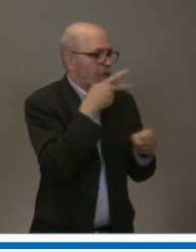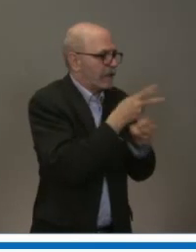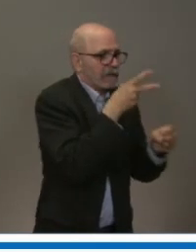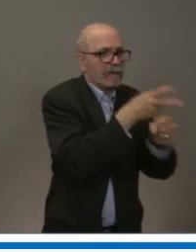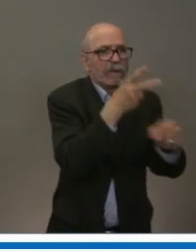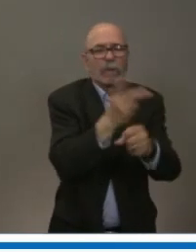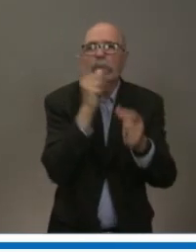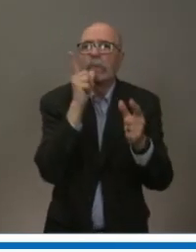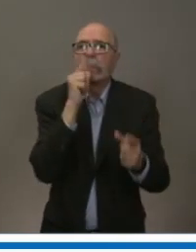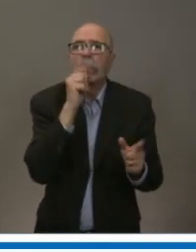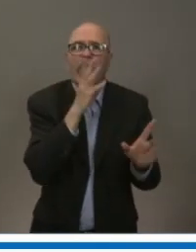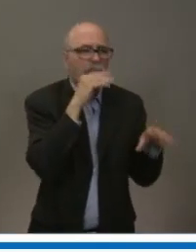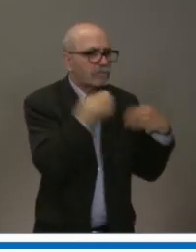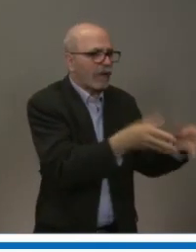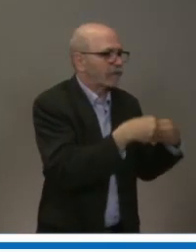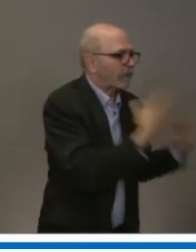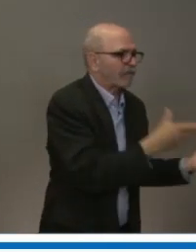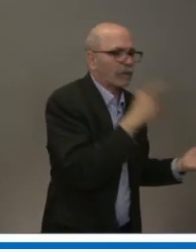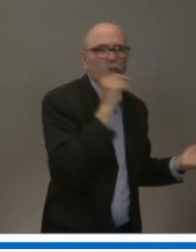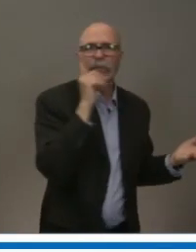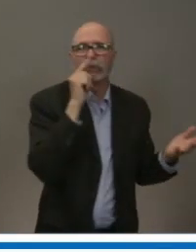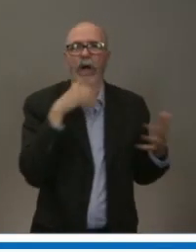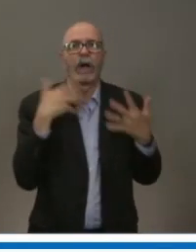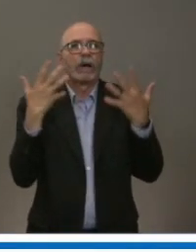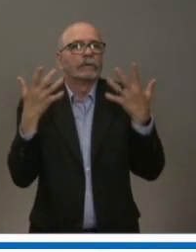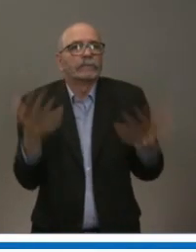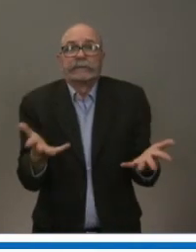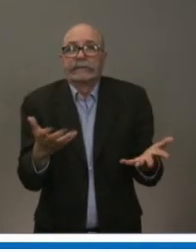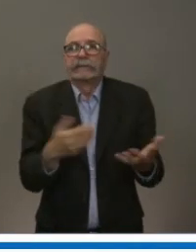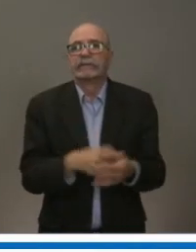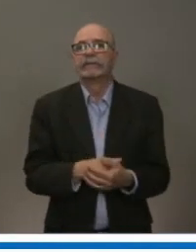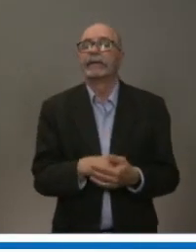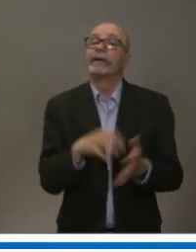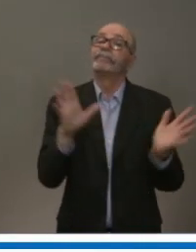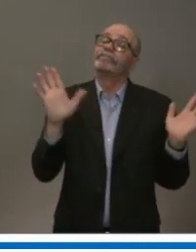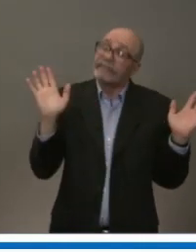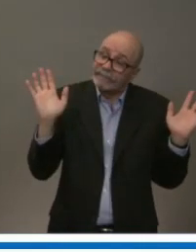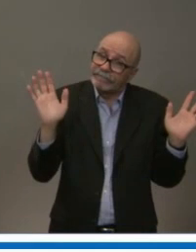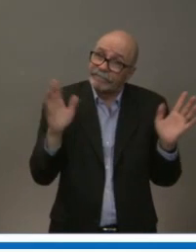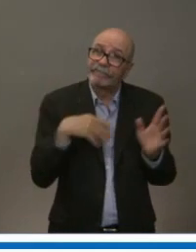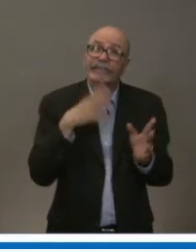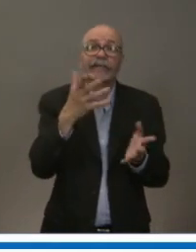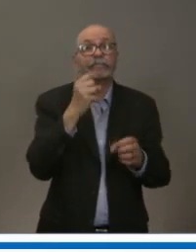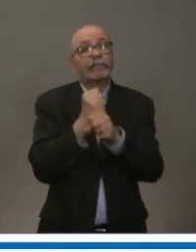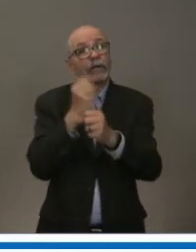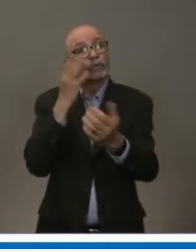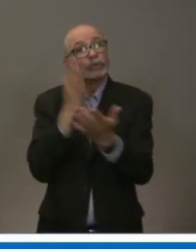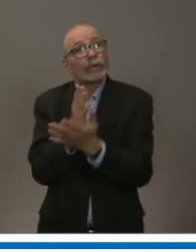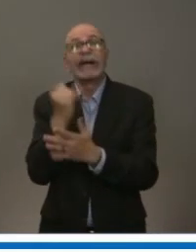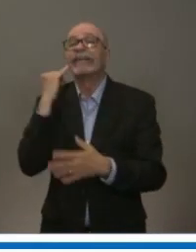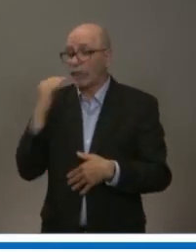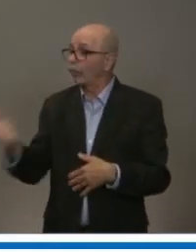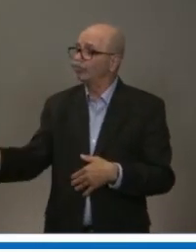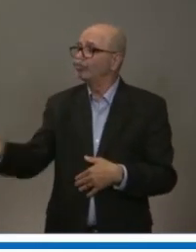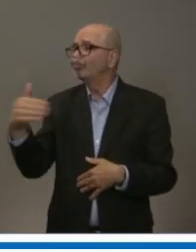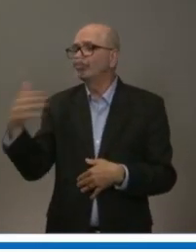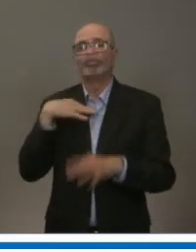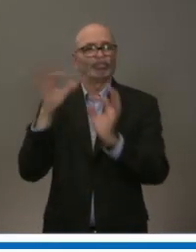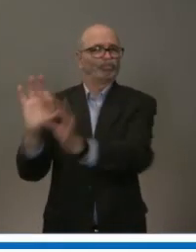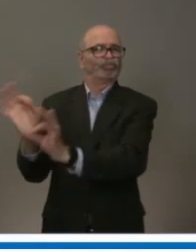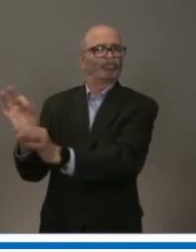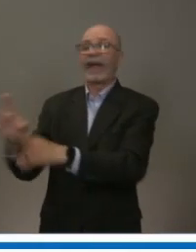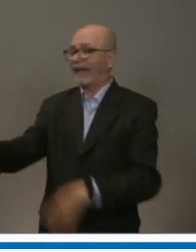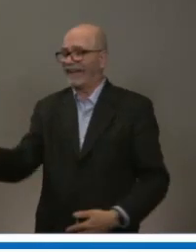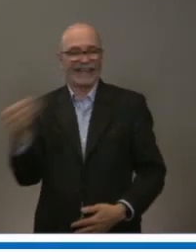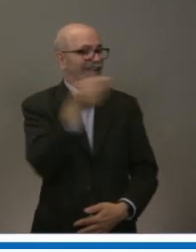care. But we also have to make sure that we are not putting patients or co-workers at any increased risk